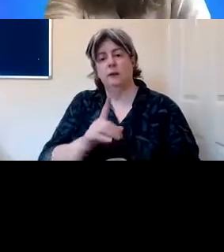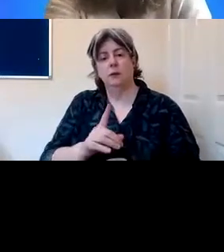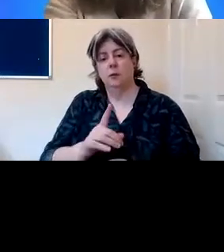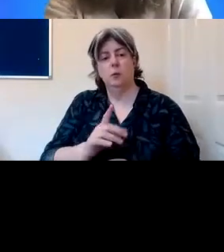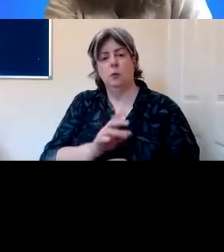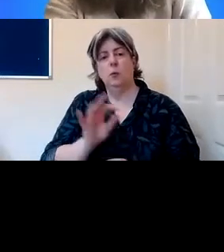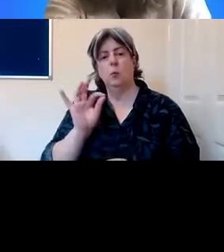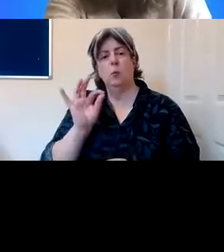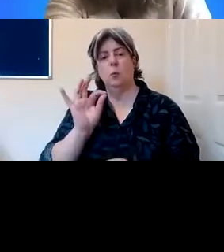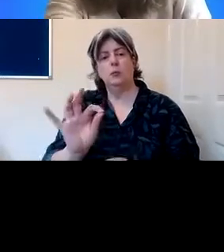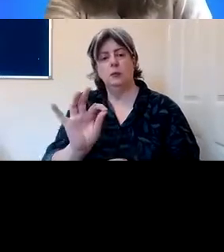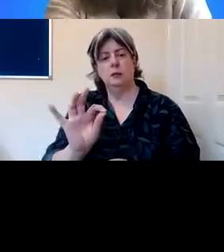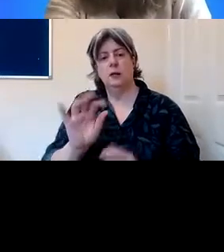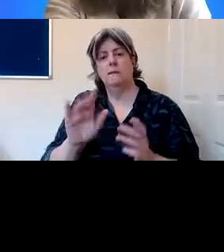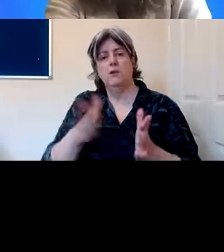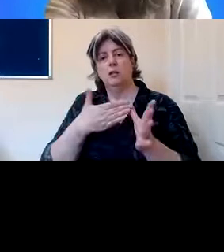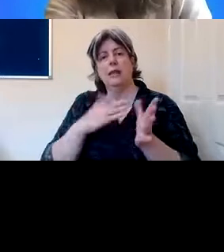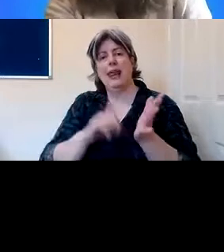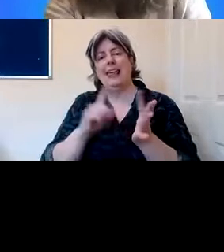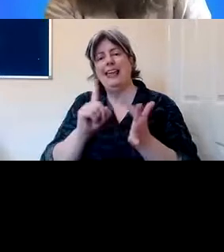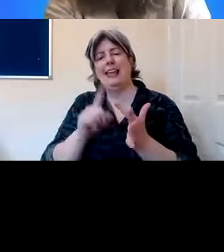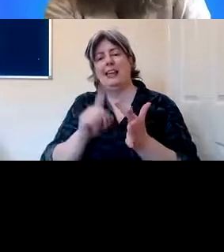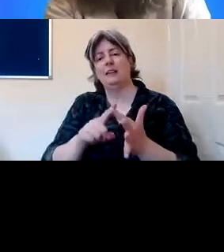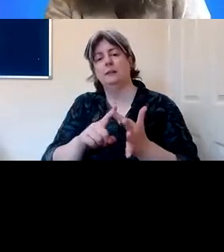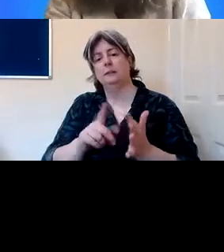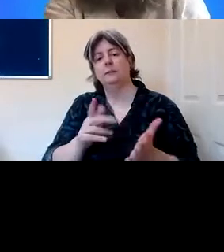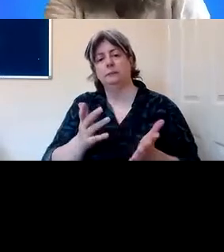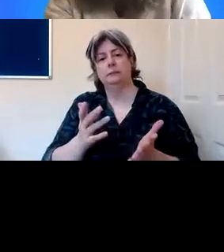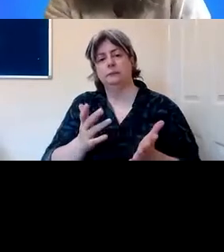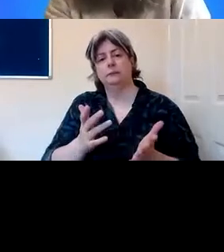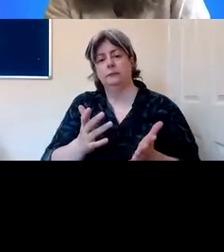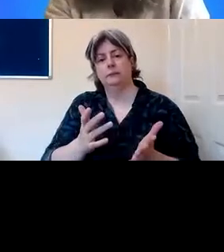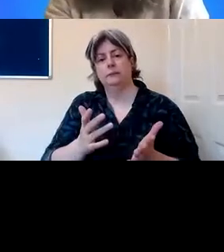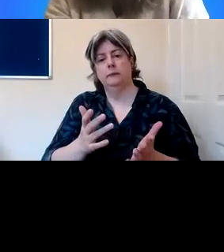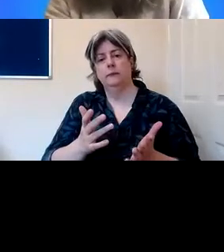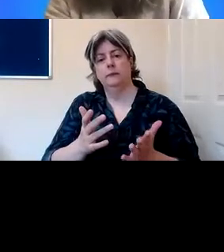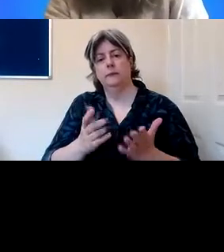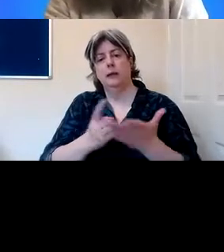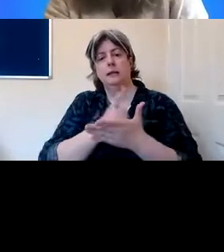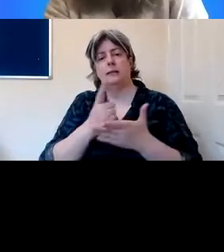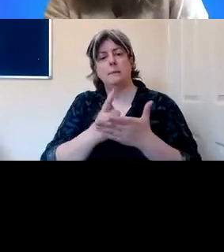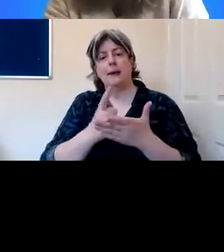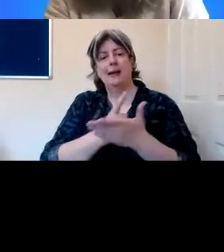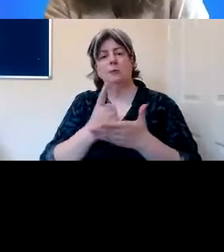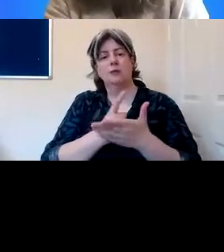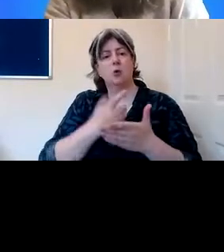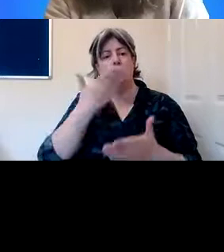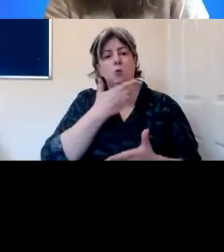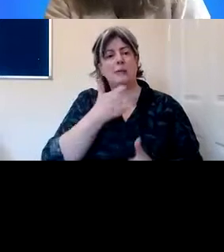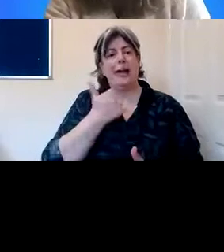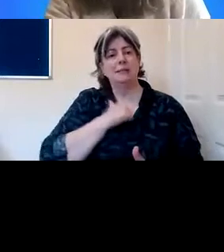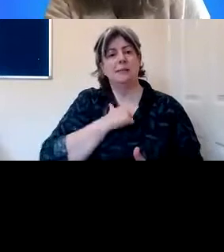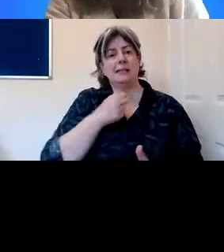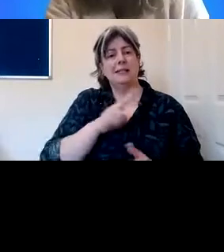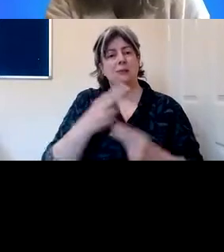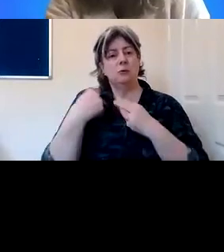to Lee first of all. So it's around expectations on schools and responsibilities. So do you think